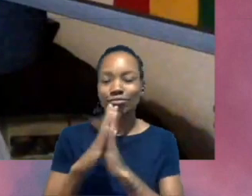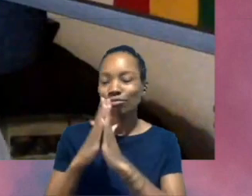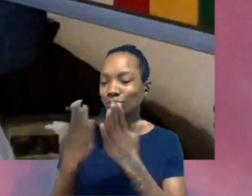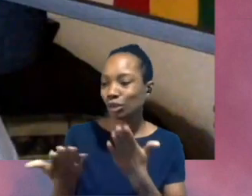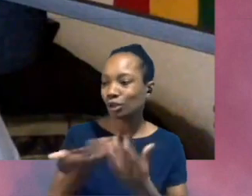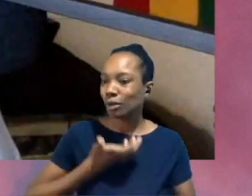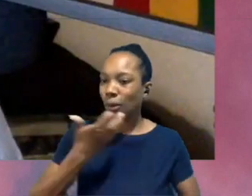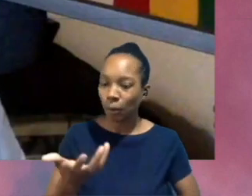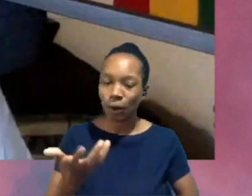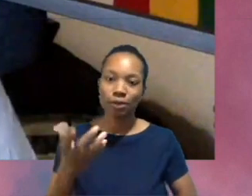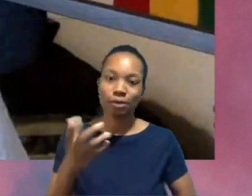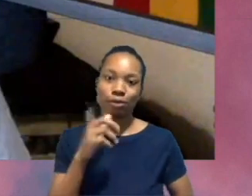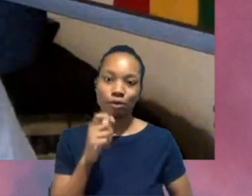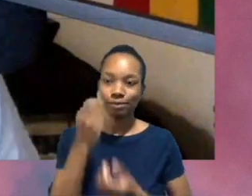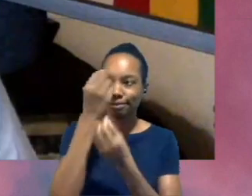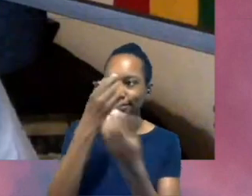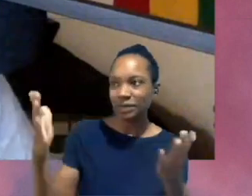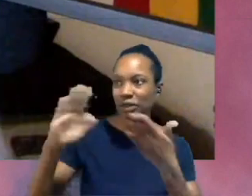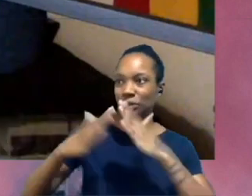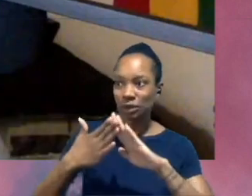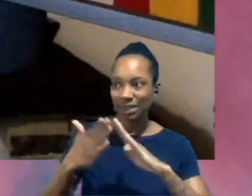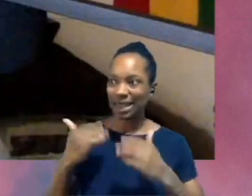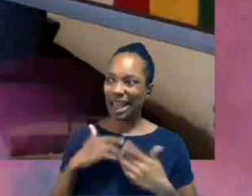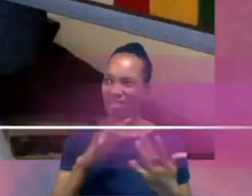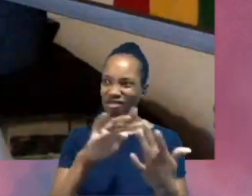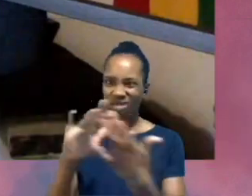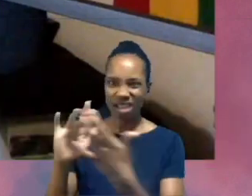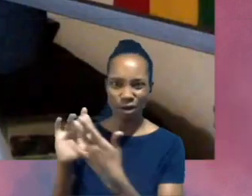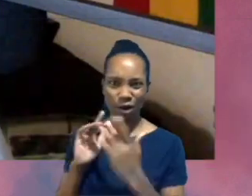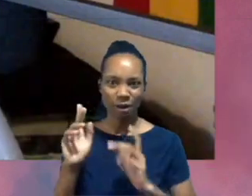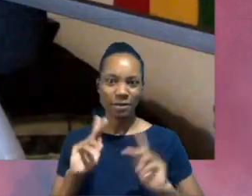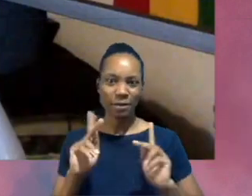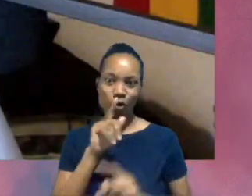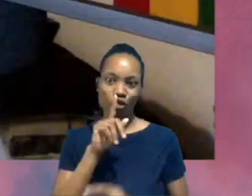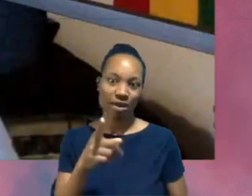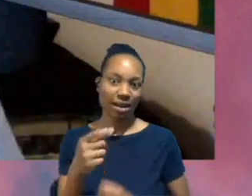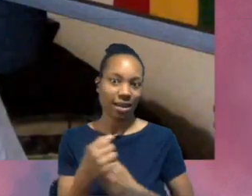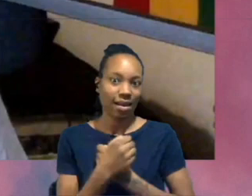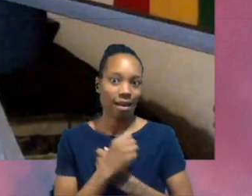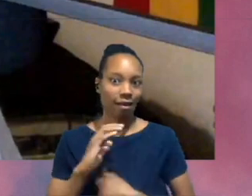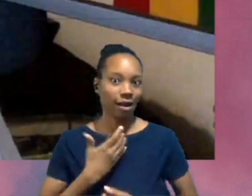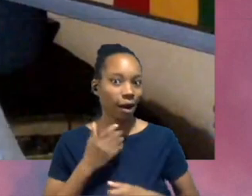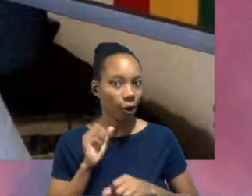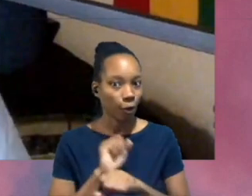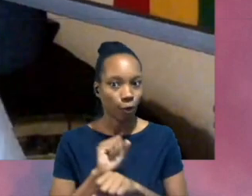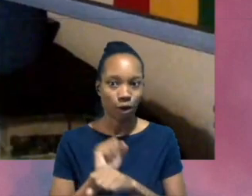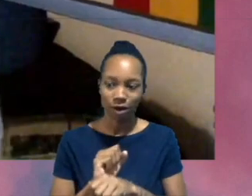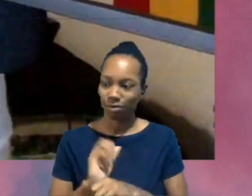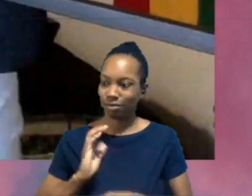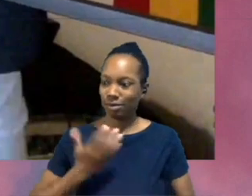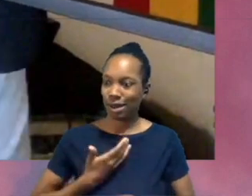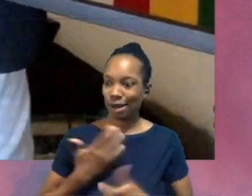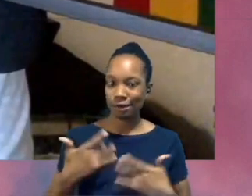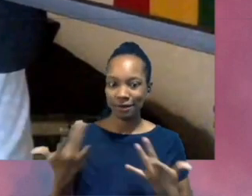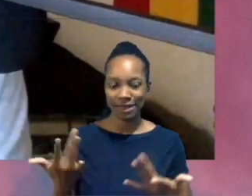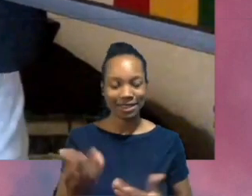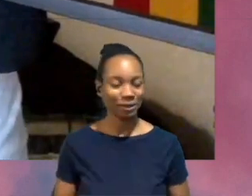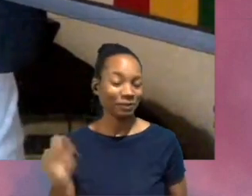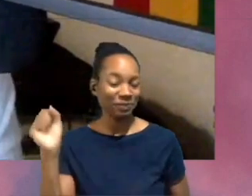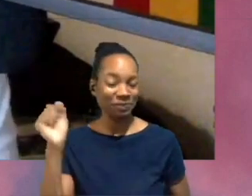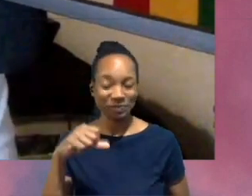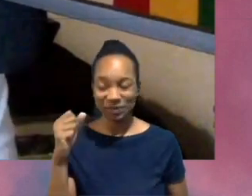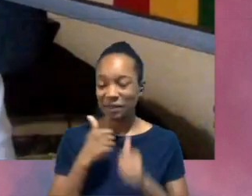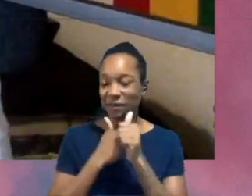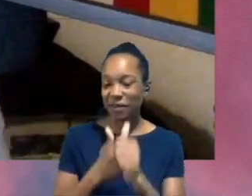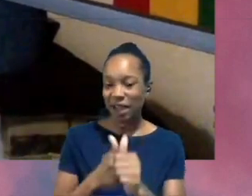have such a widespread network of folks who love this work and love the stuff that we're doing. So yeah, make sure y'all follow Youth